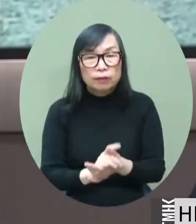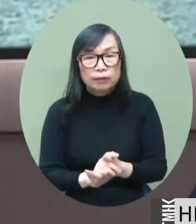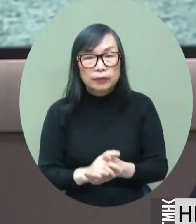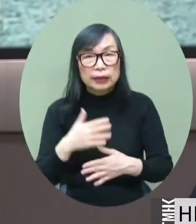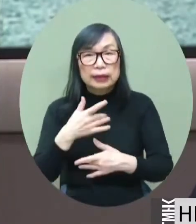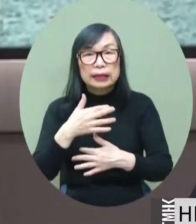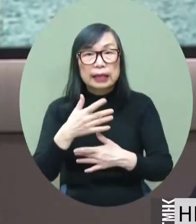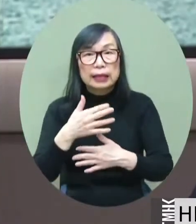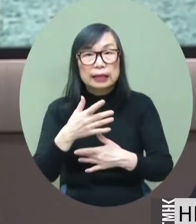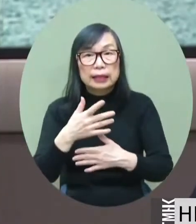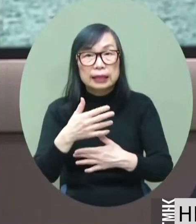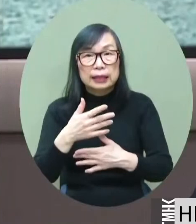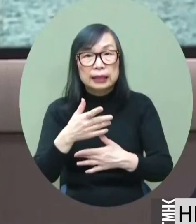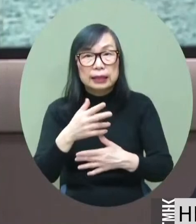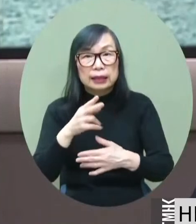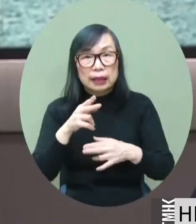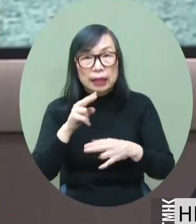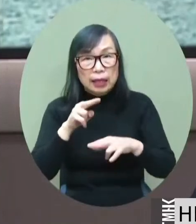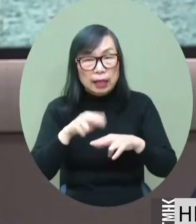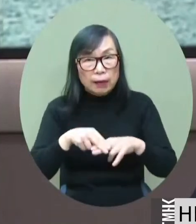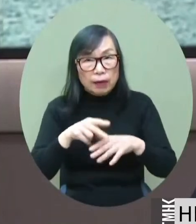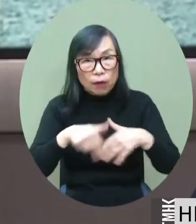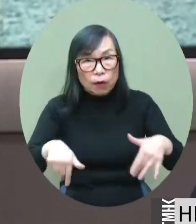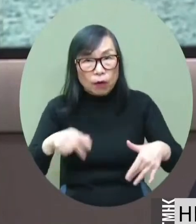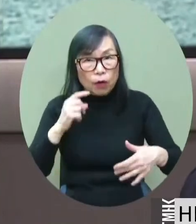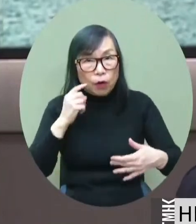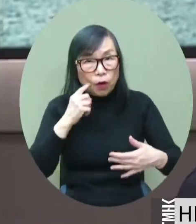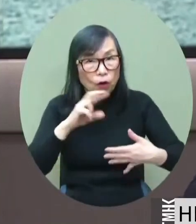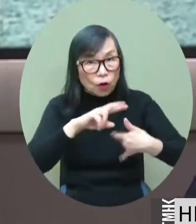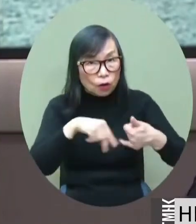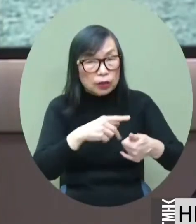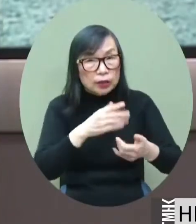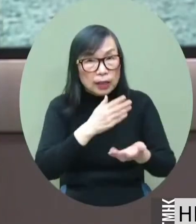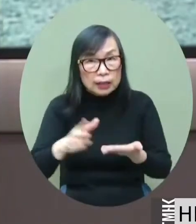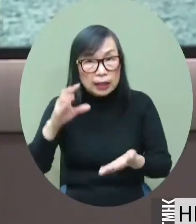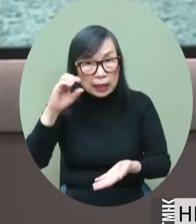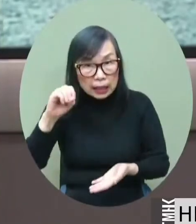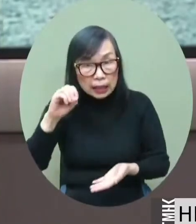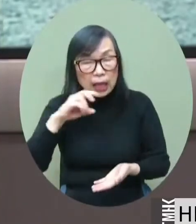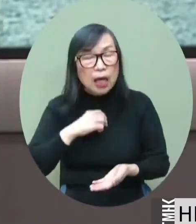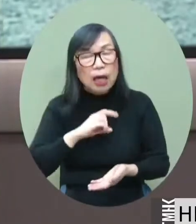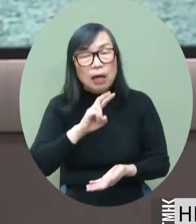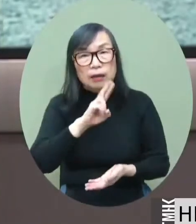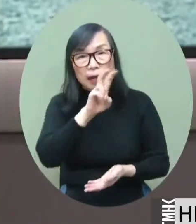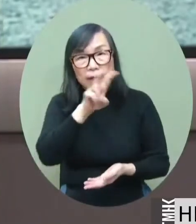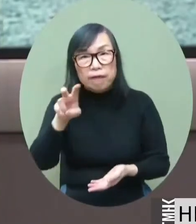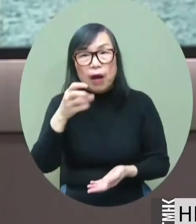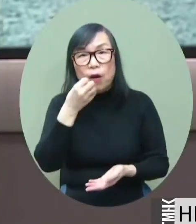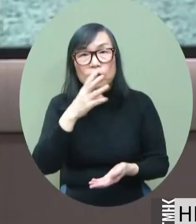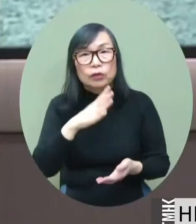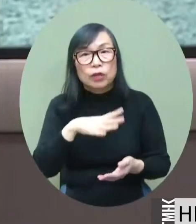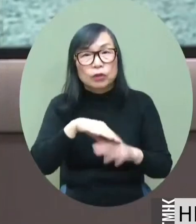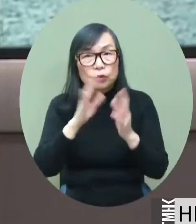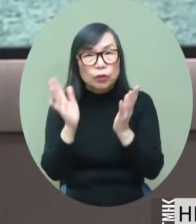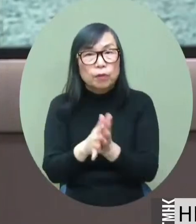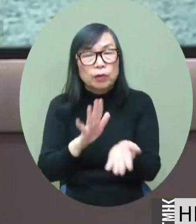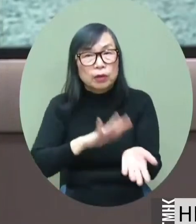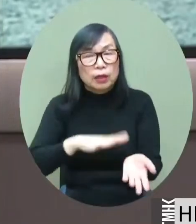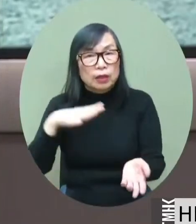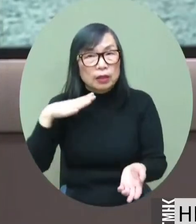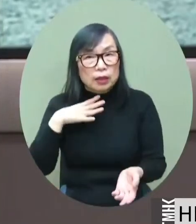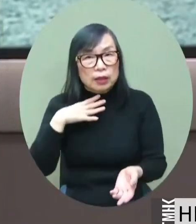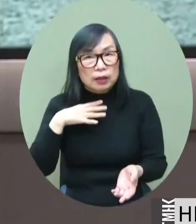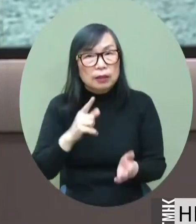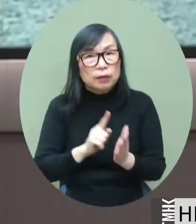to identify the silent carriers. So as to when we will be seeing zero infection during